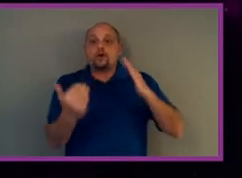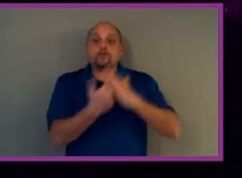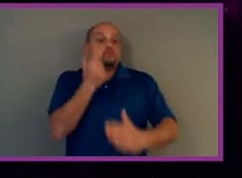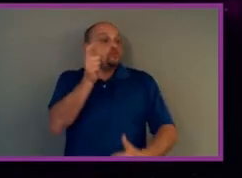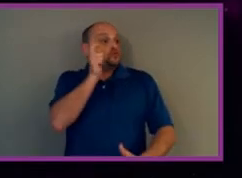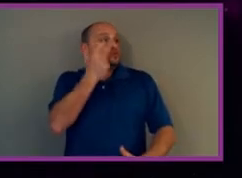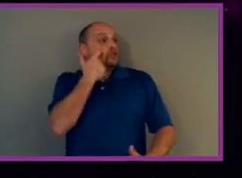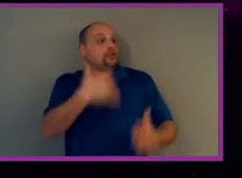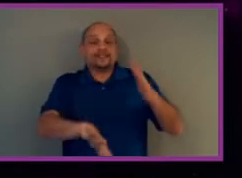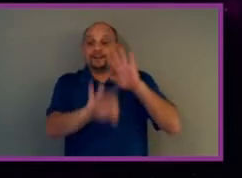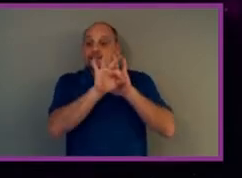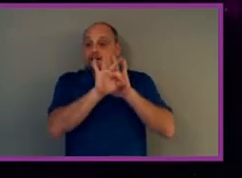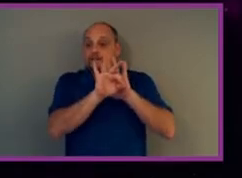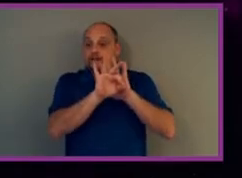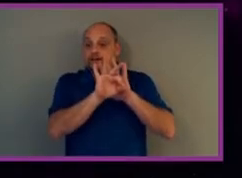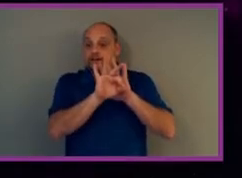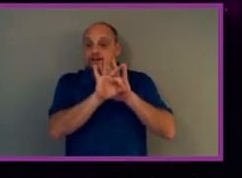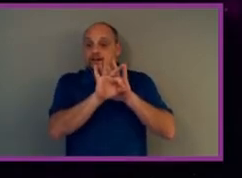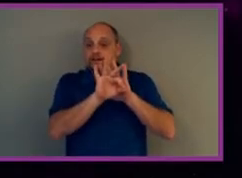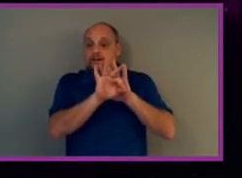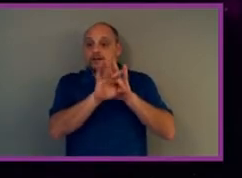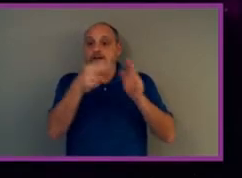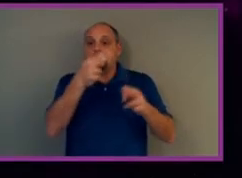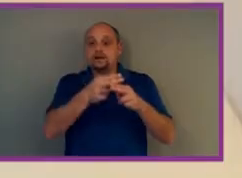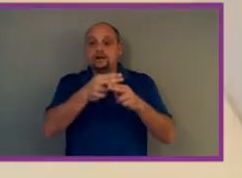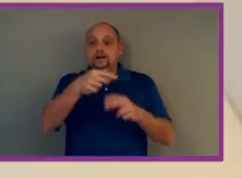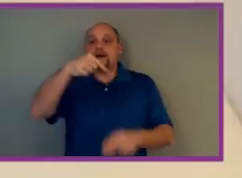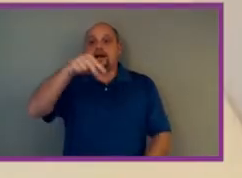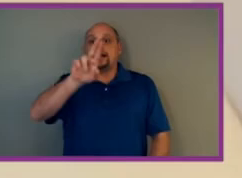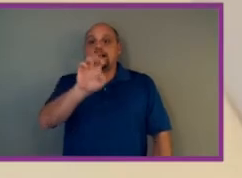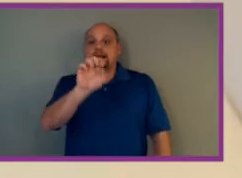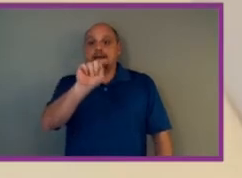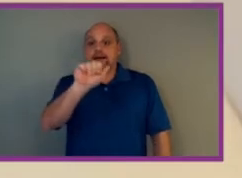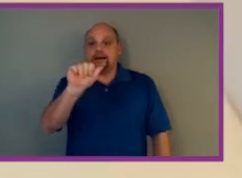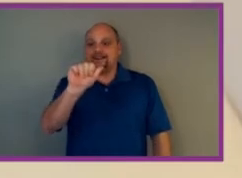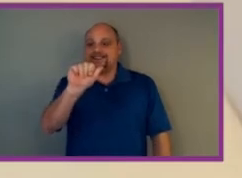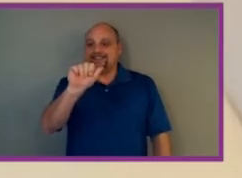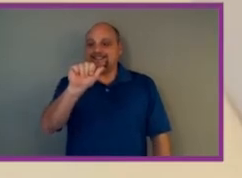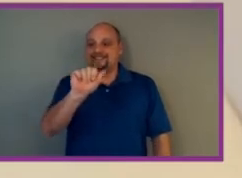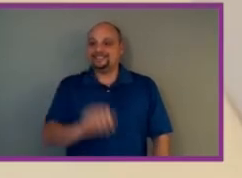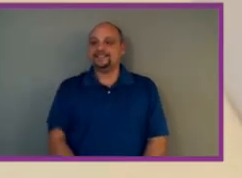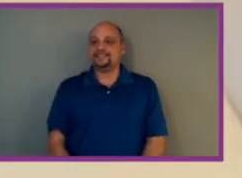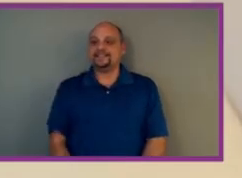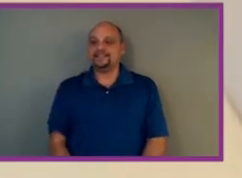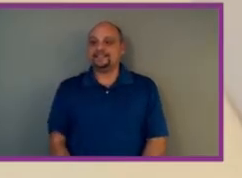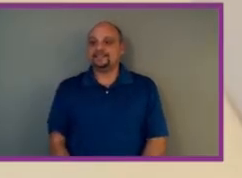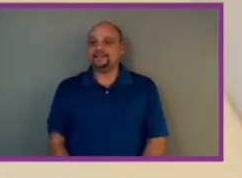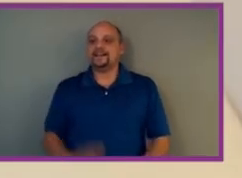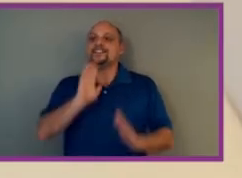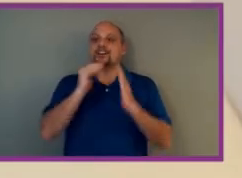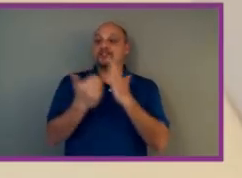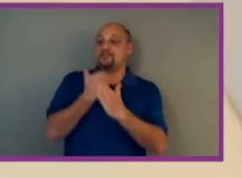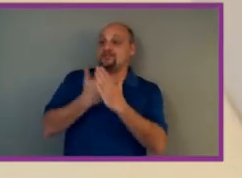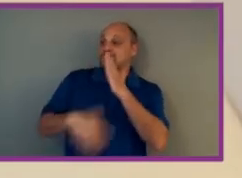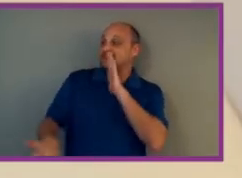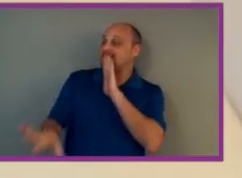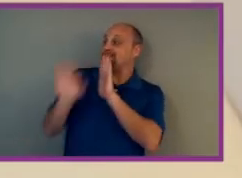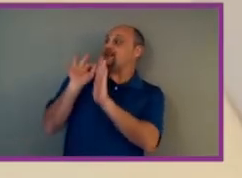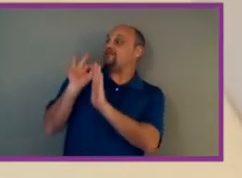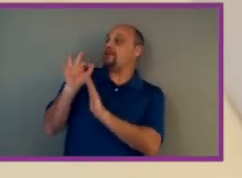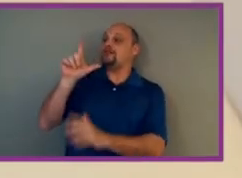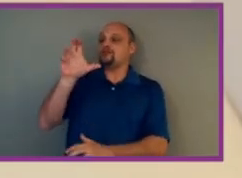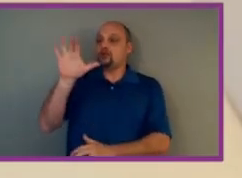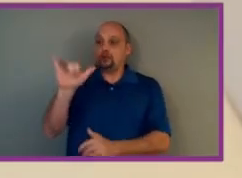just discovered is named Keta. So it's a new discovery that the Lucy